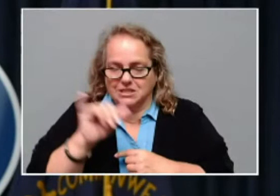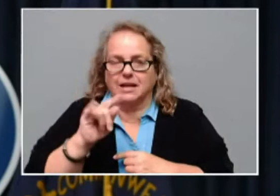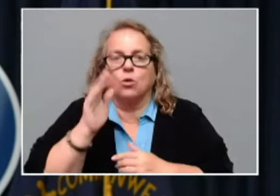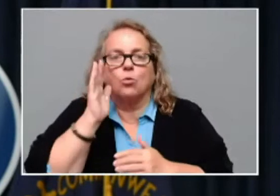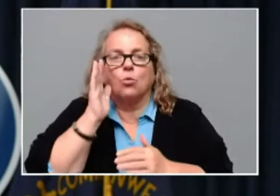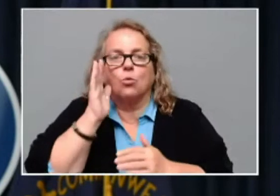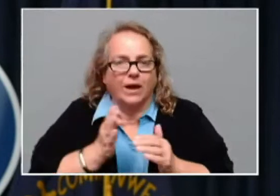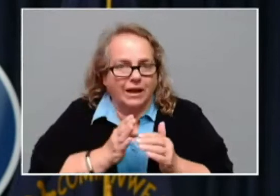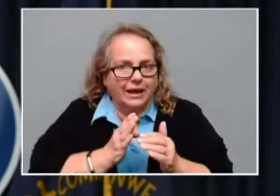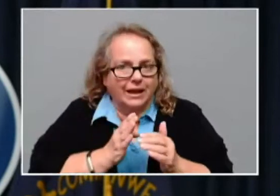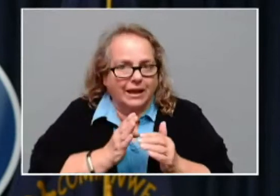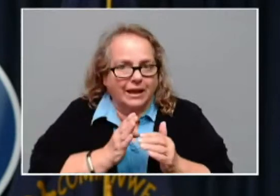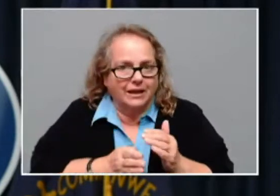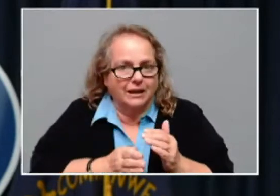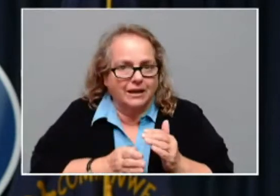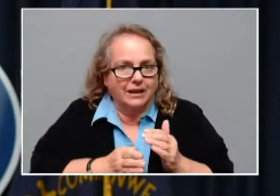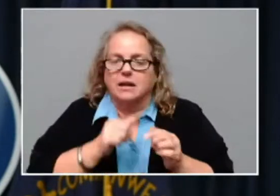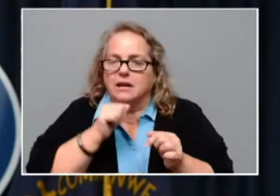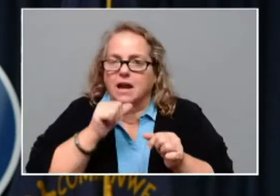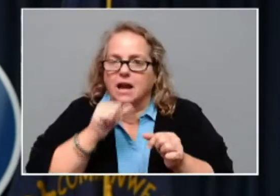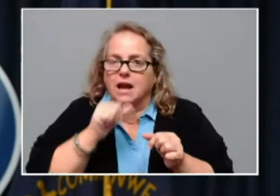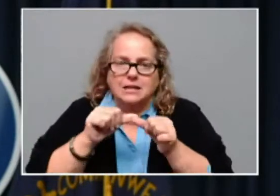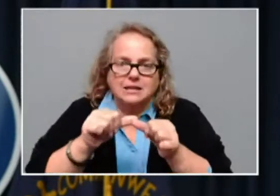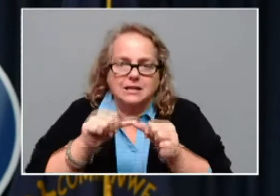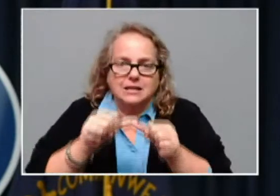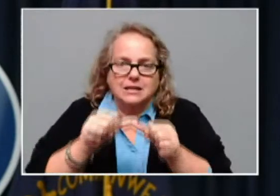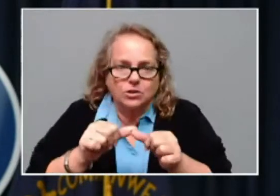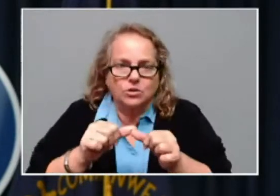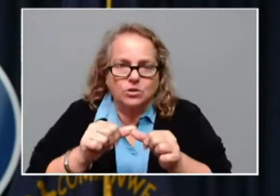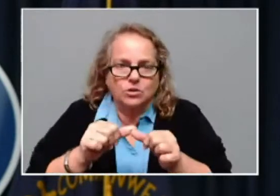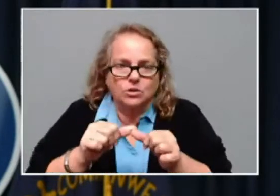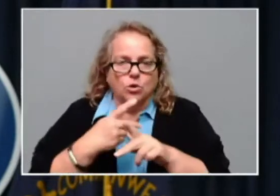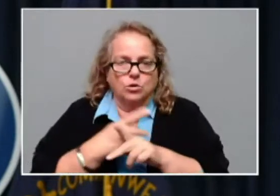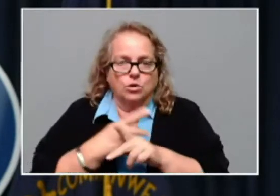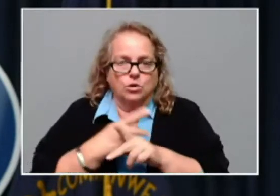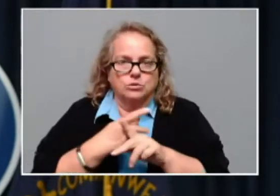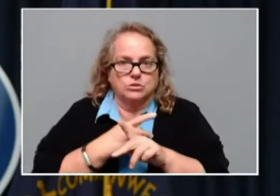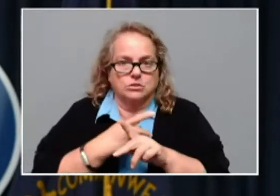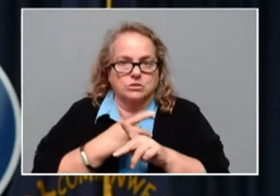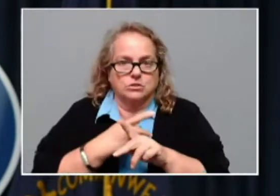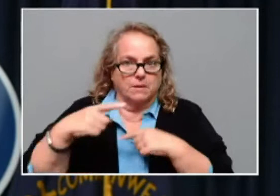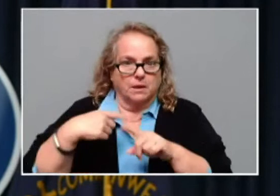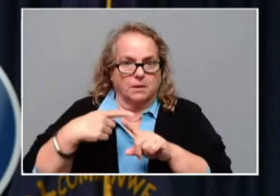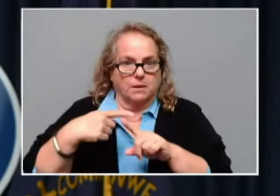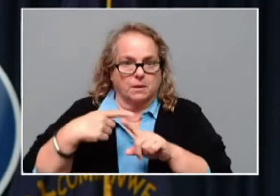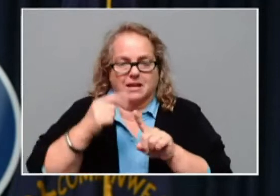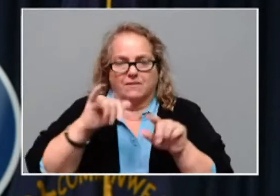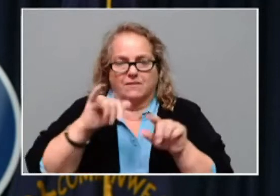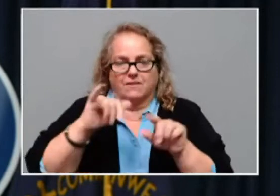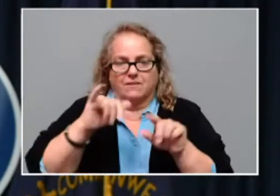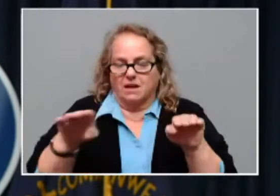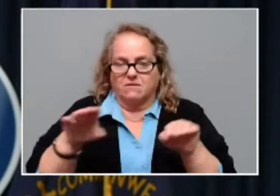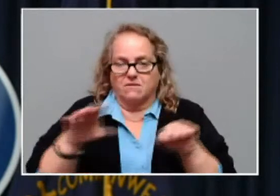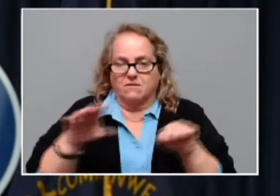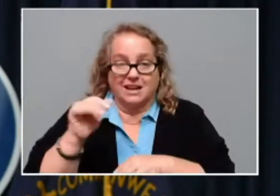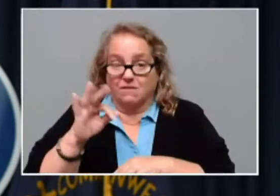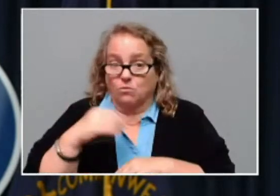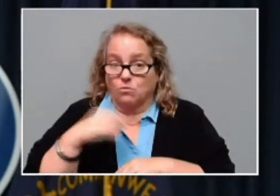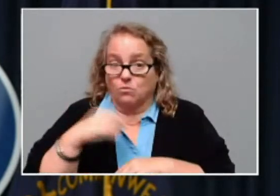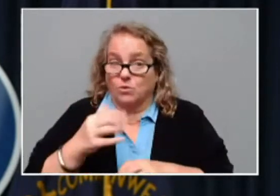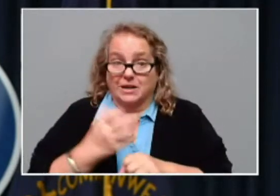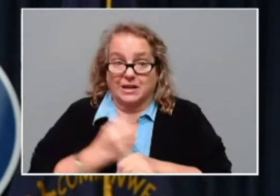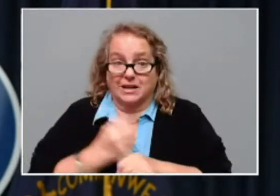not continue, the coming months at that level in this pandemic. And if we all get vaccinated, we'll never be back